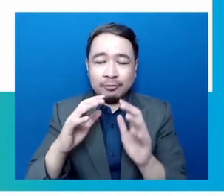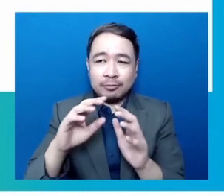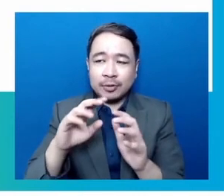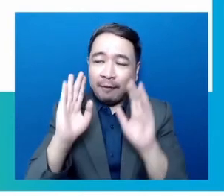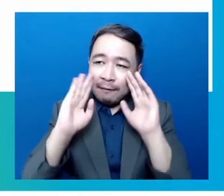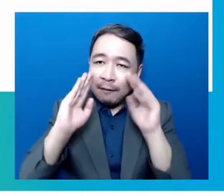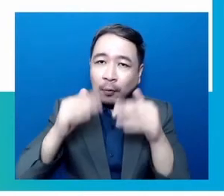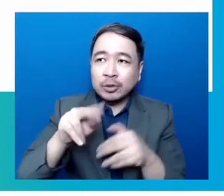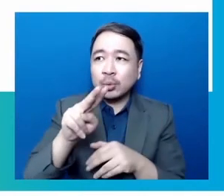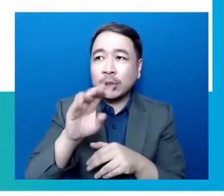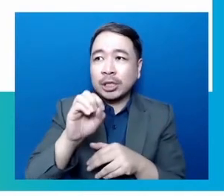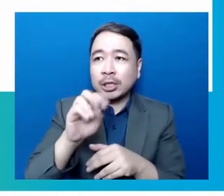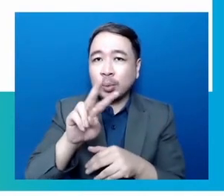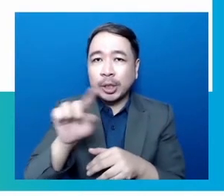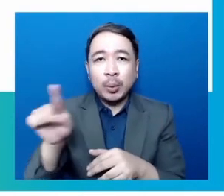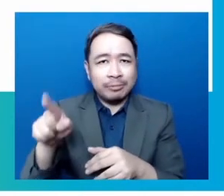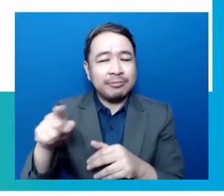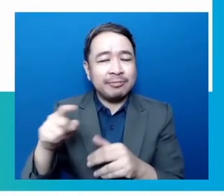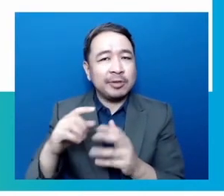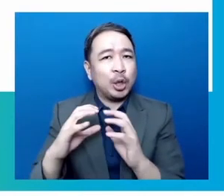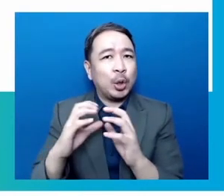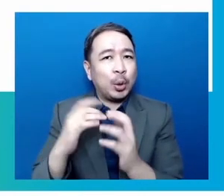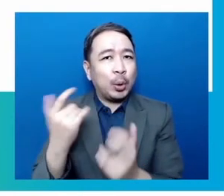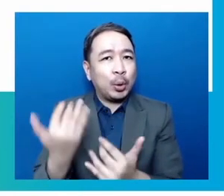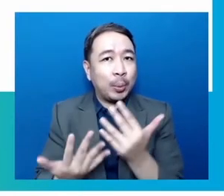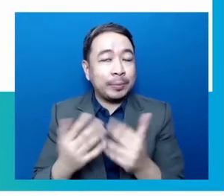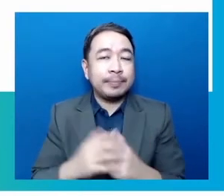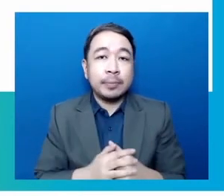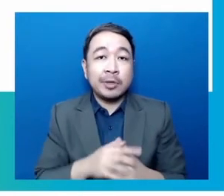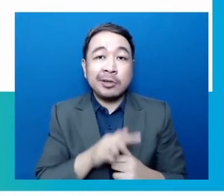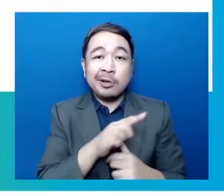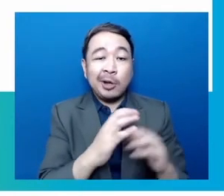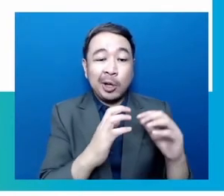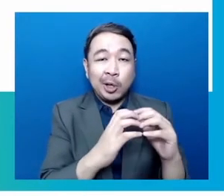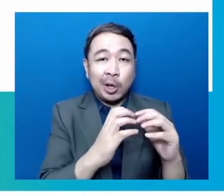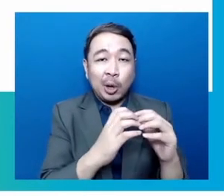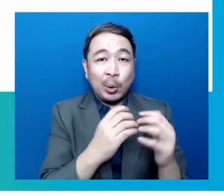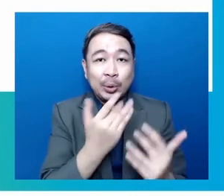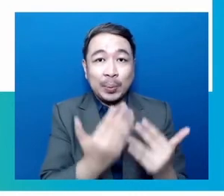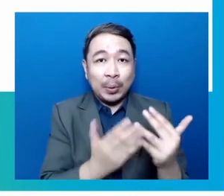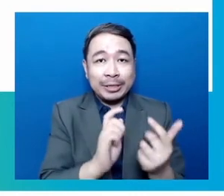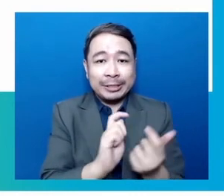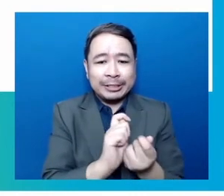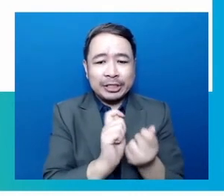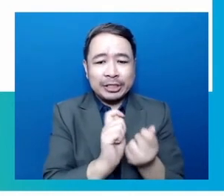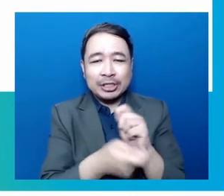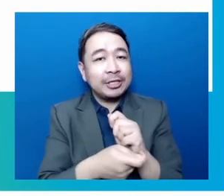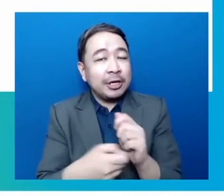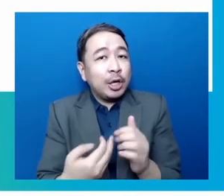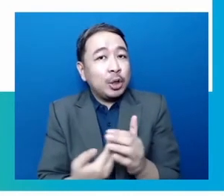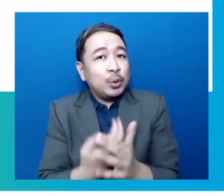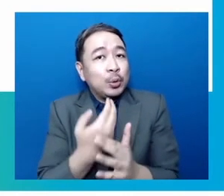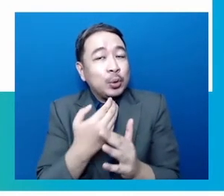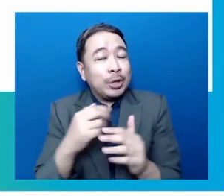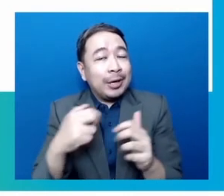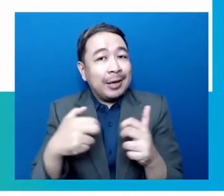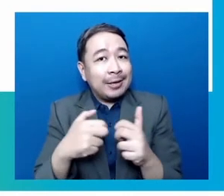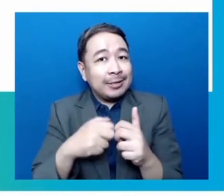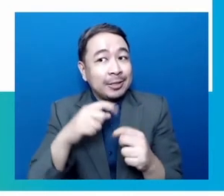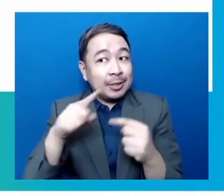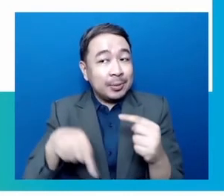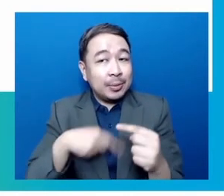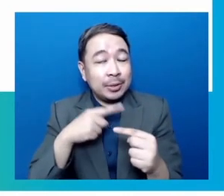it seems calls to shift to renewables have not gained much ground as coal plants remain the biggest source of power in the